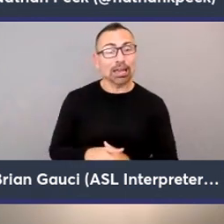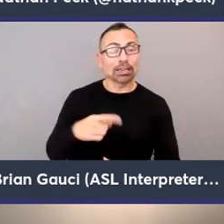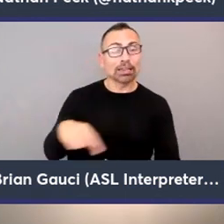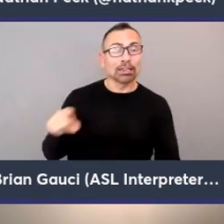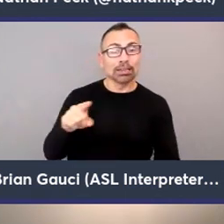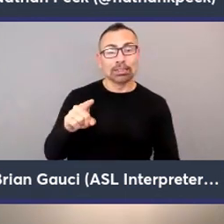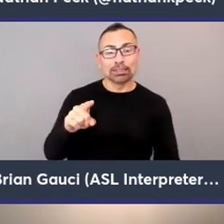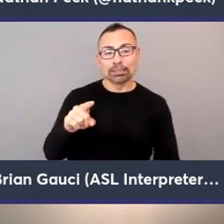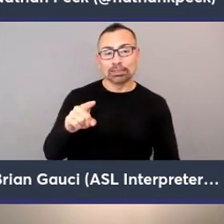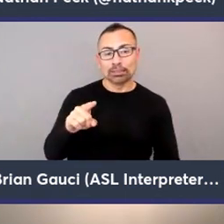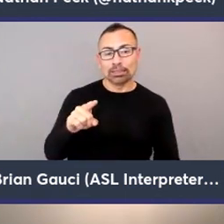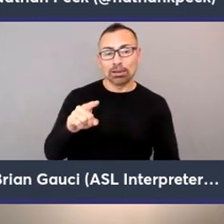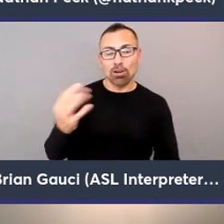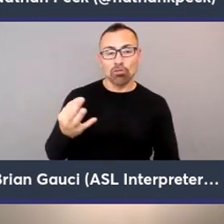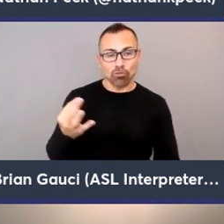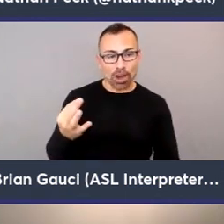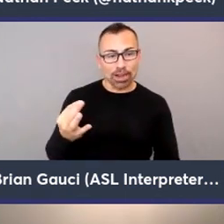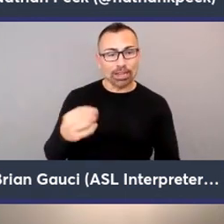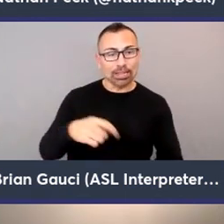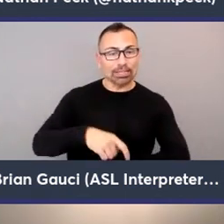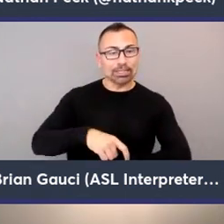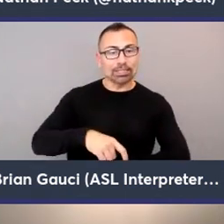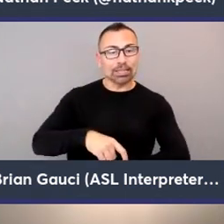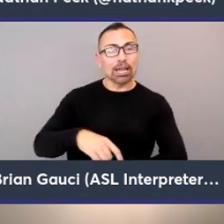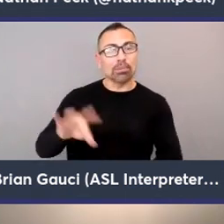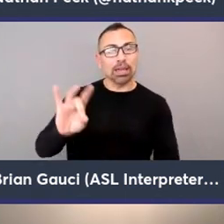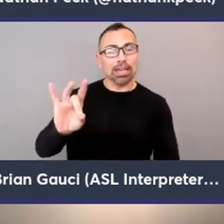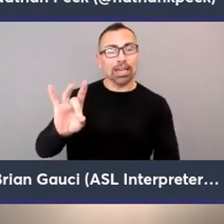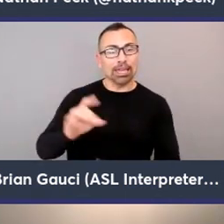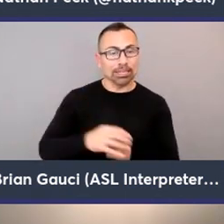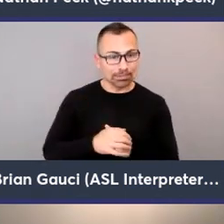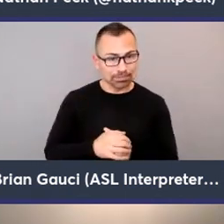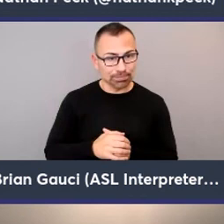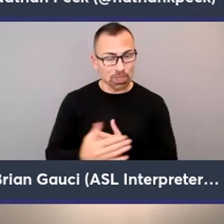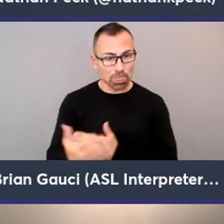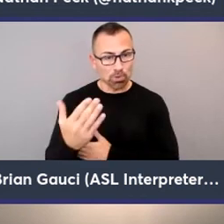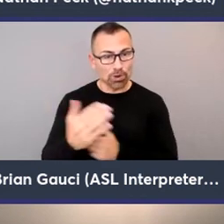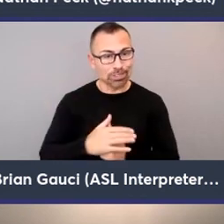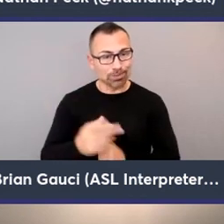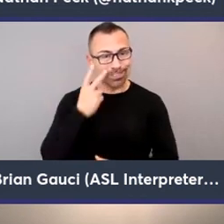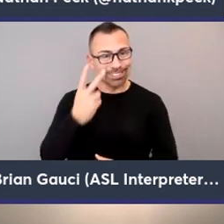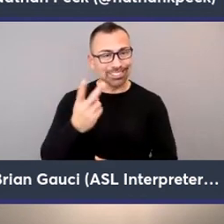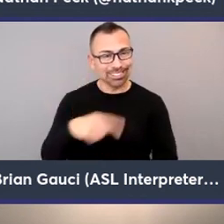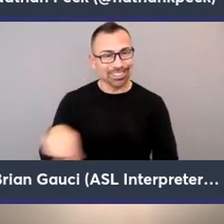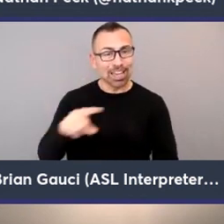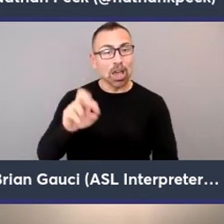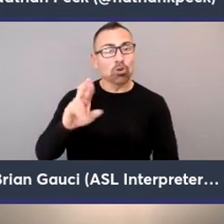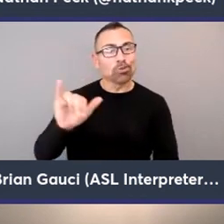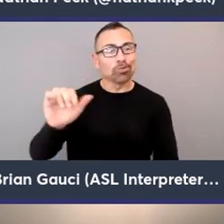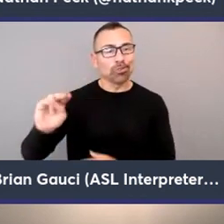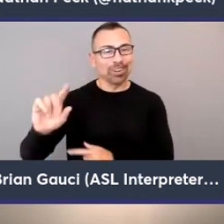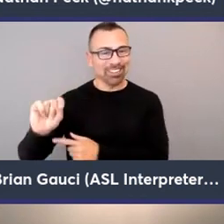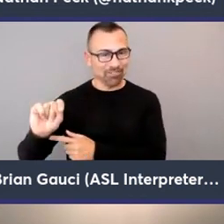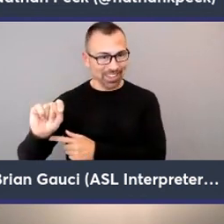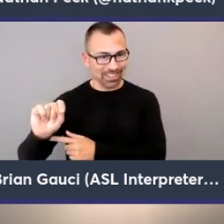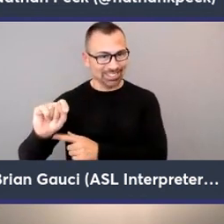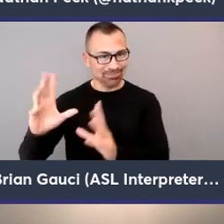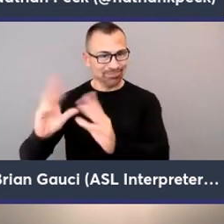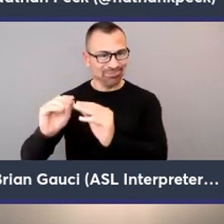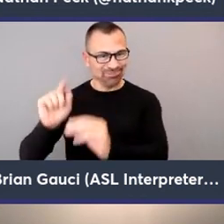on Friday, 8 a.m. So, see you at reInvent. Awesome! I'm looking forward to seeing you